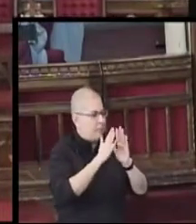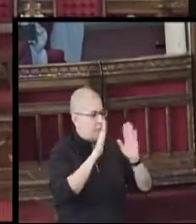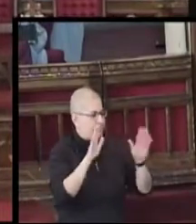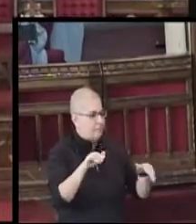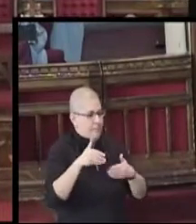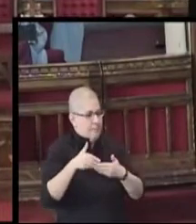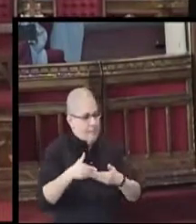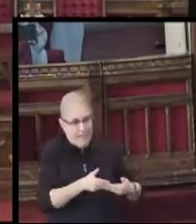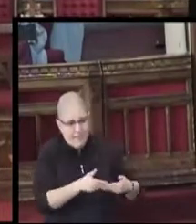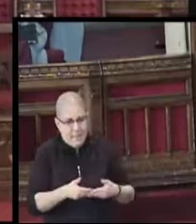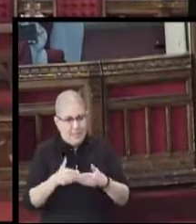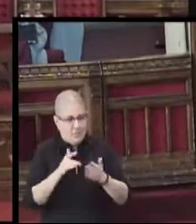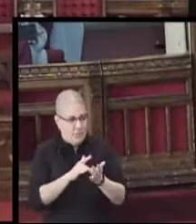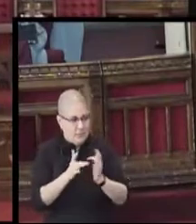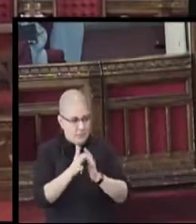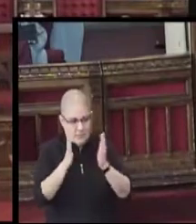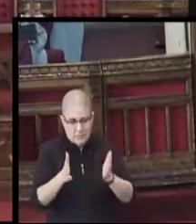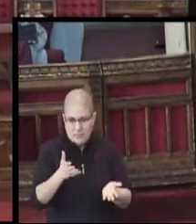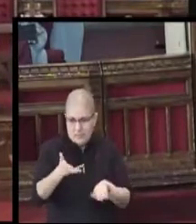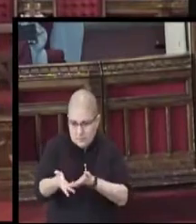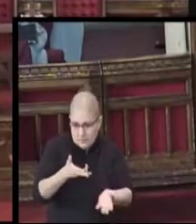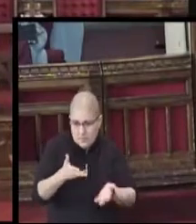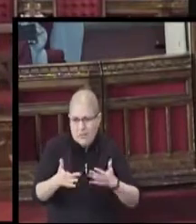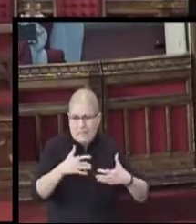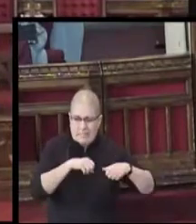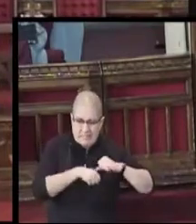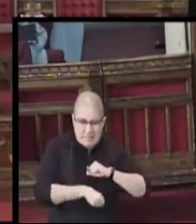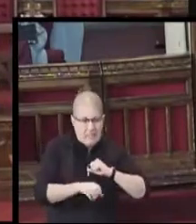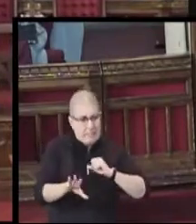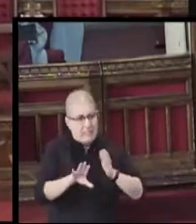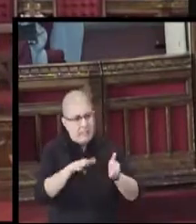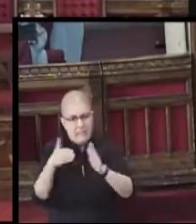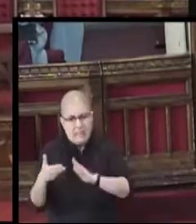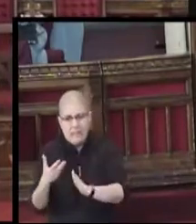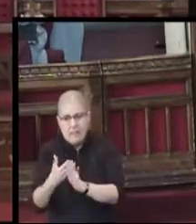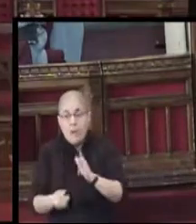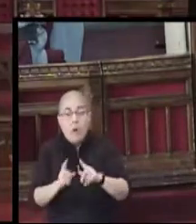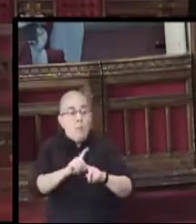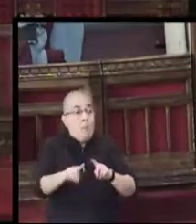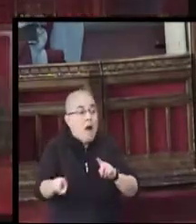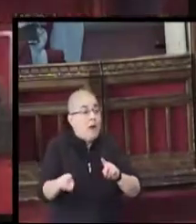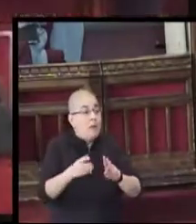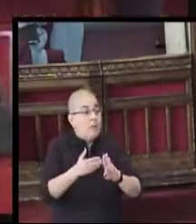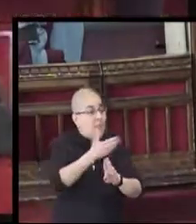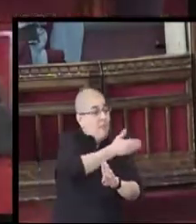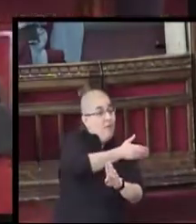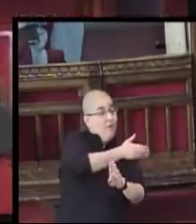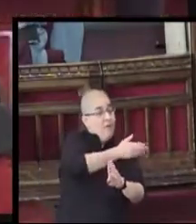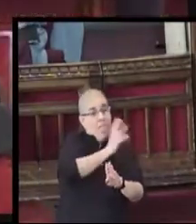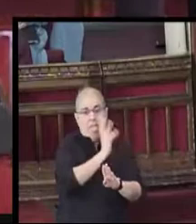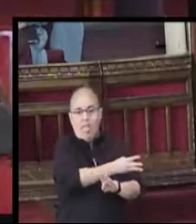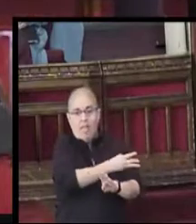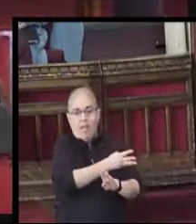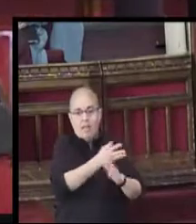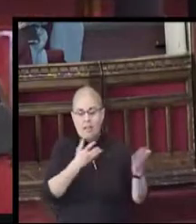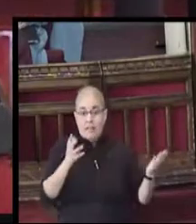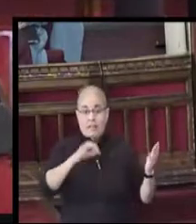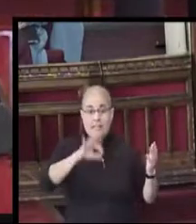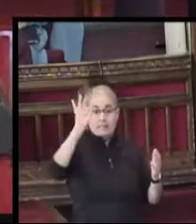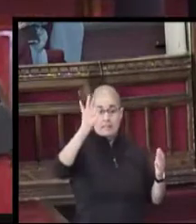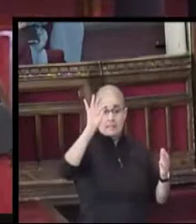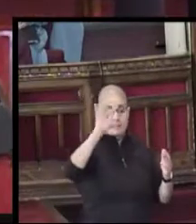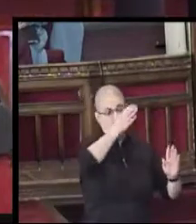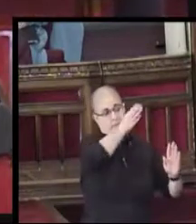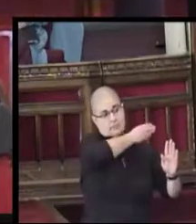baby Jesus and time mourning his death, and we kind of ignore in between. And so this sermon